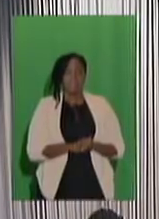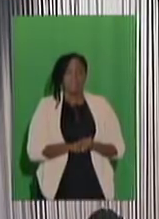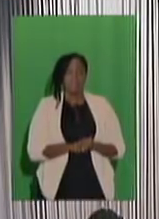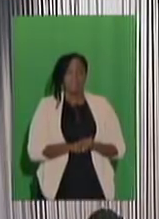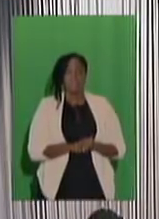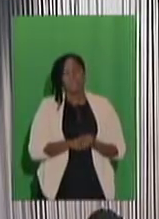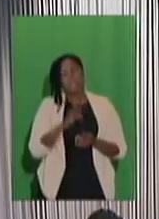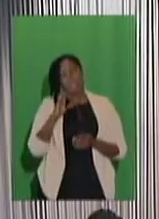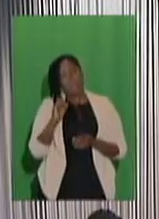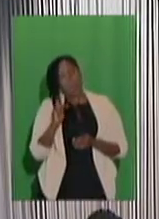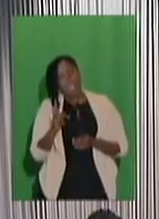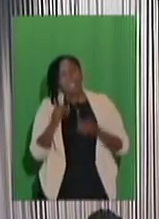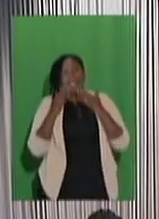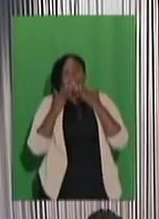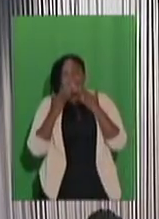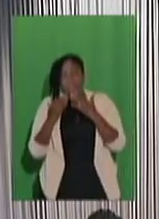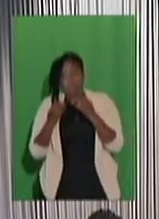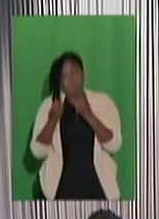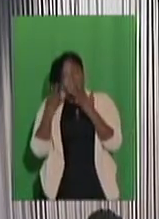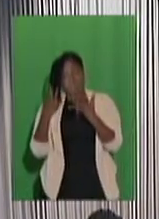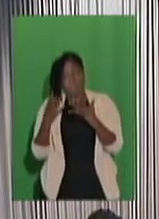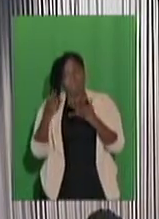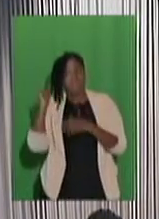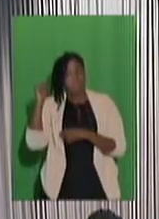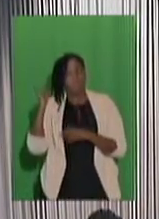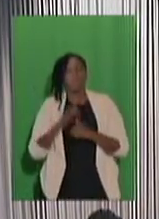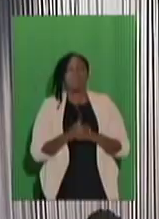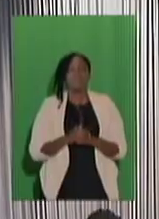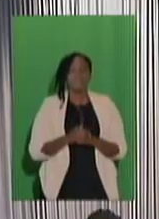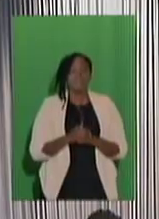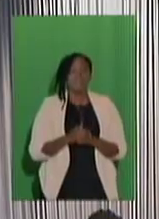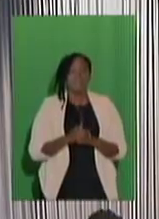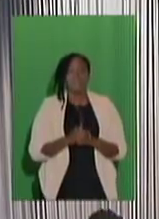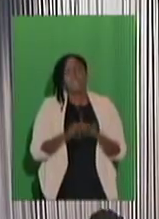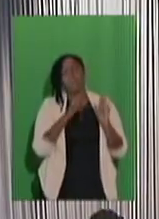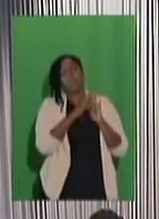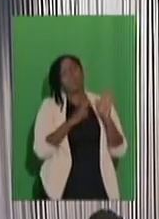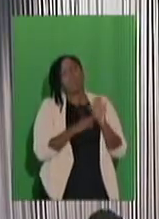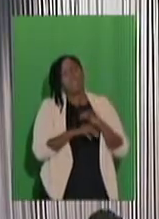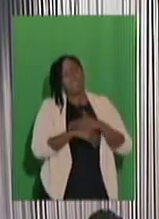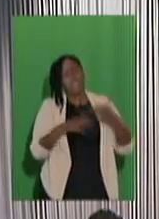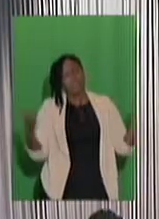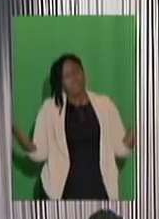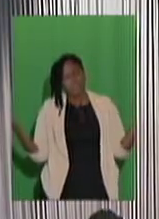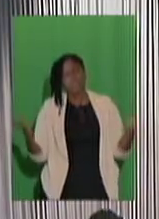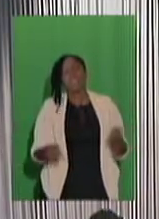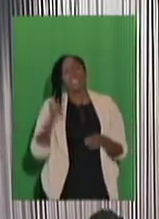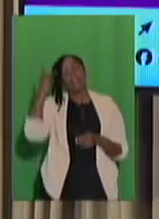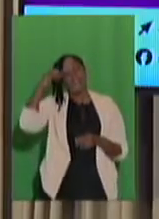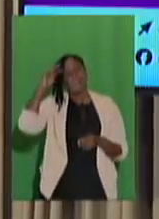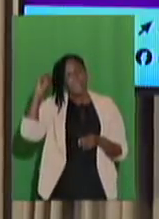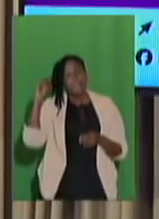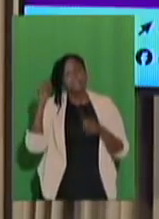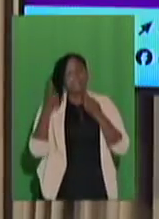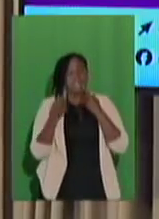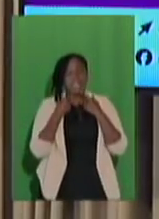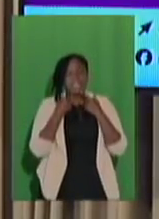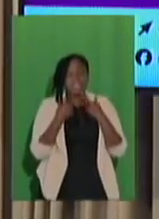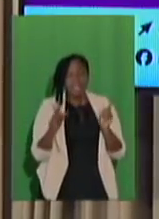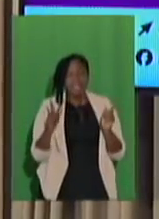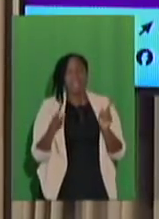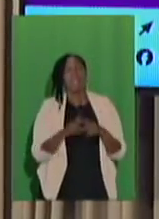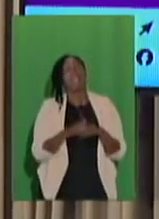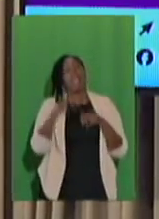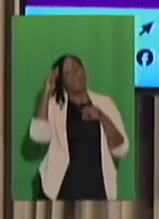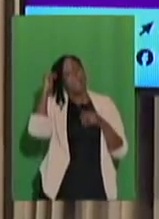Okay, so thank you very much. The general rule is, as both the Prime Minister has said, and both the